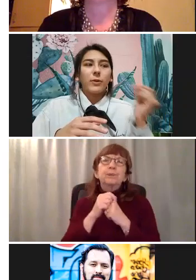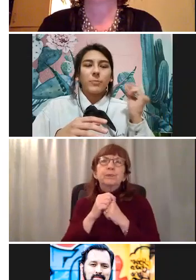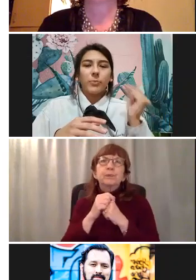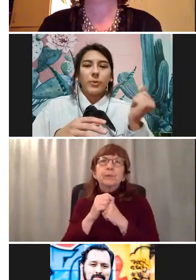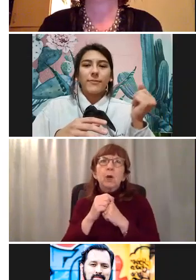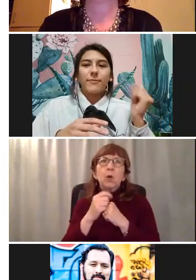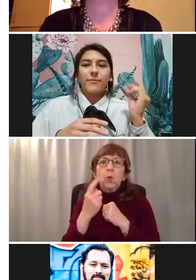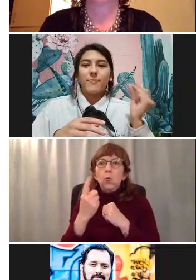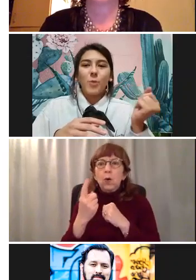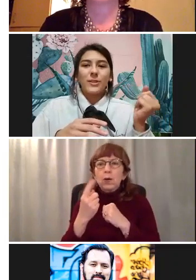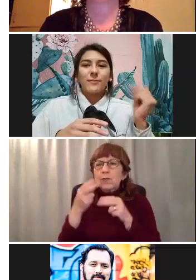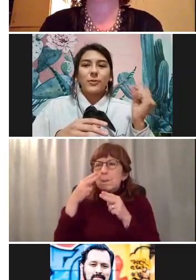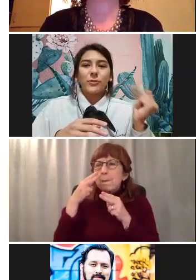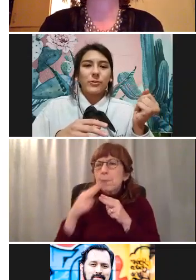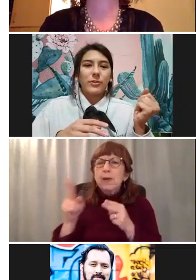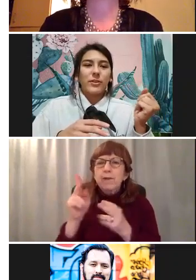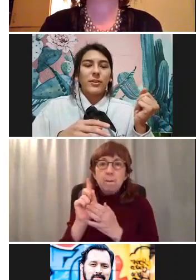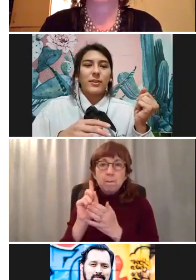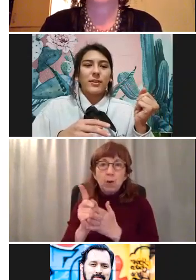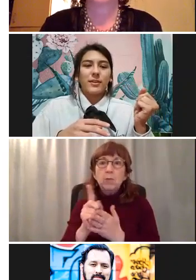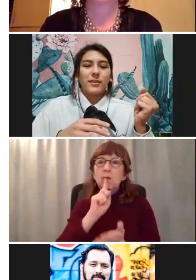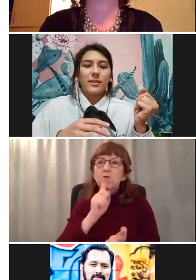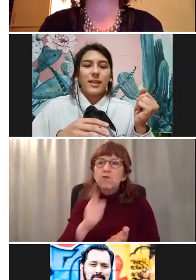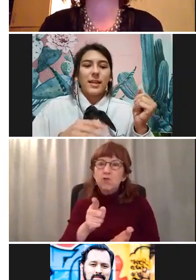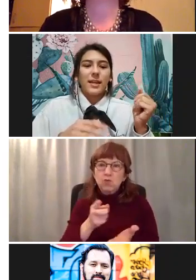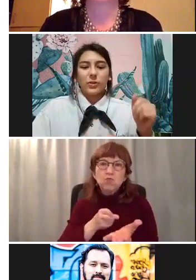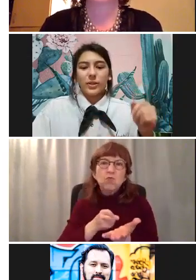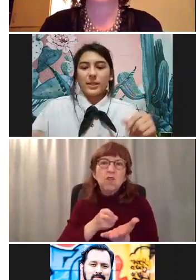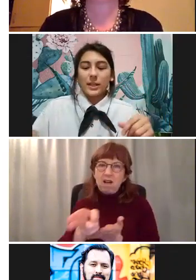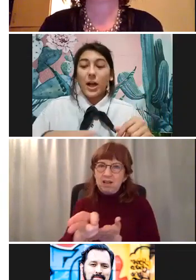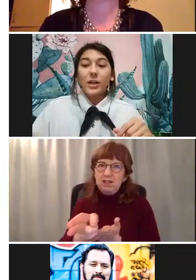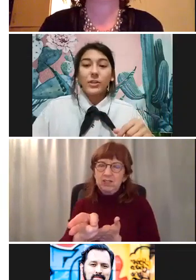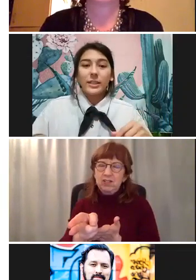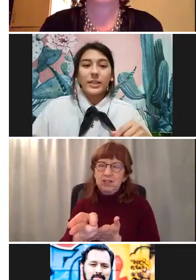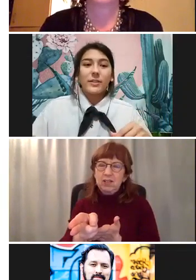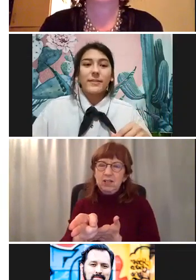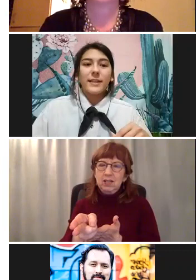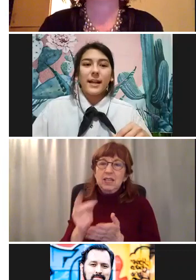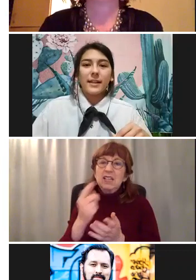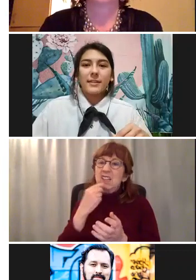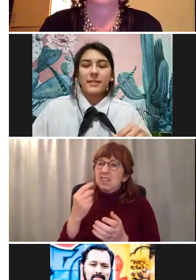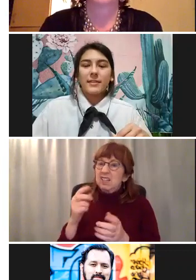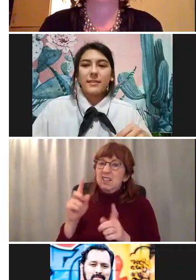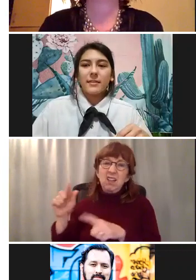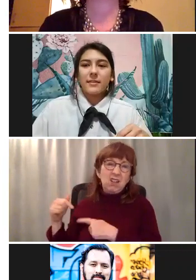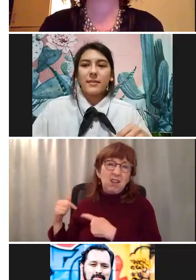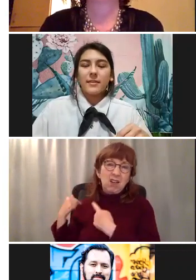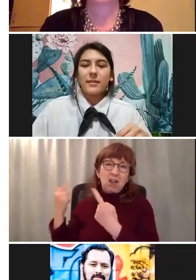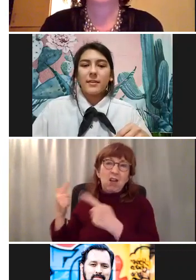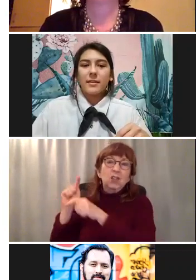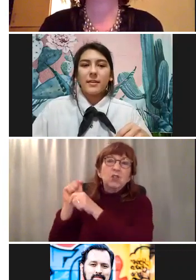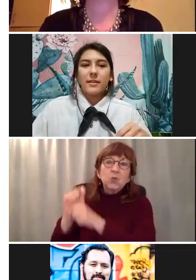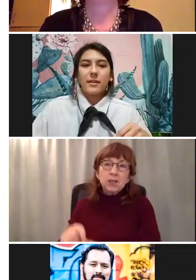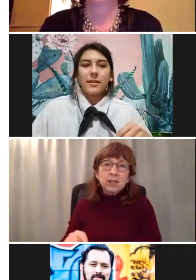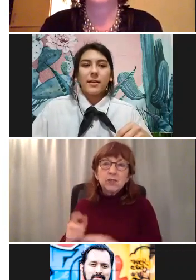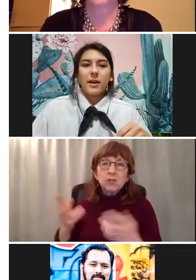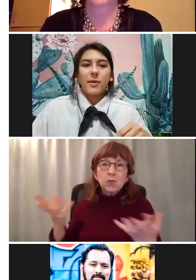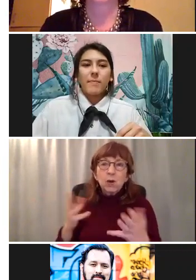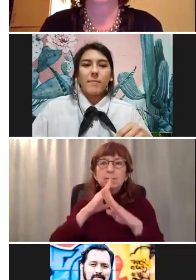one of those brief moments of truth in a long tradition of silence.